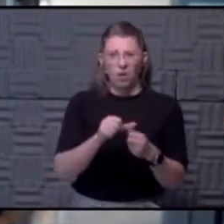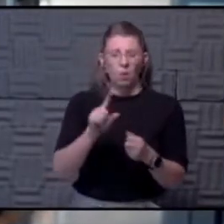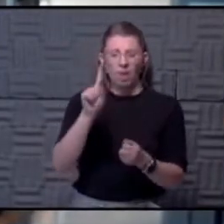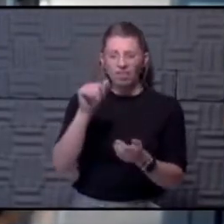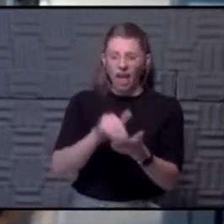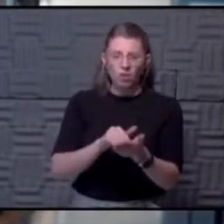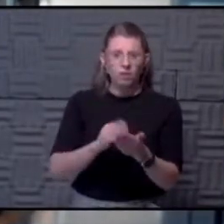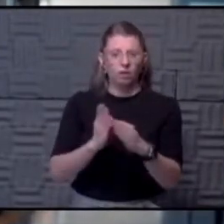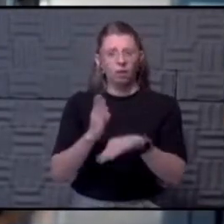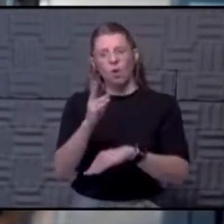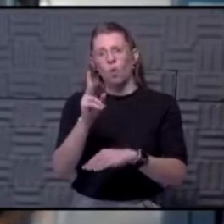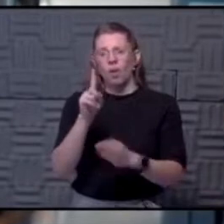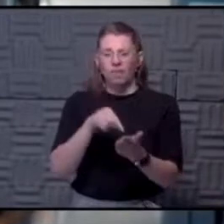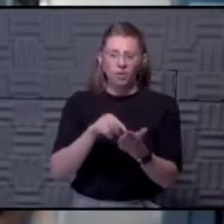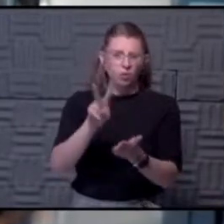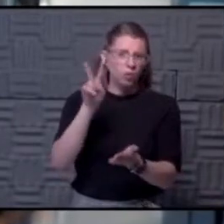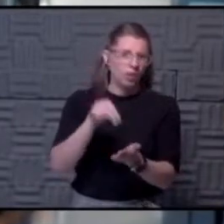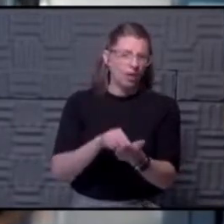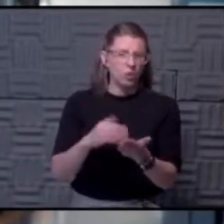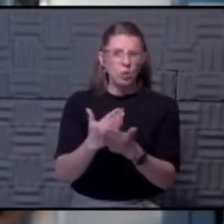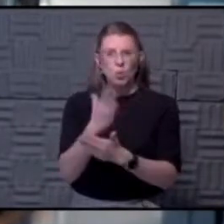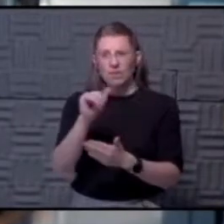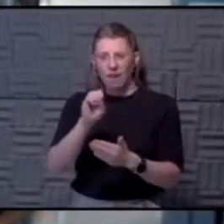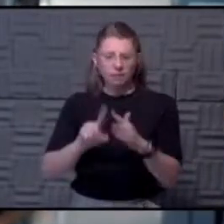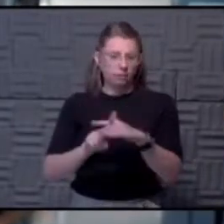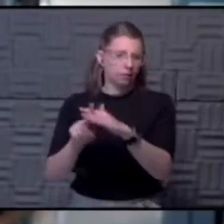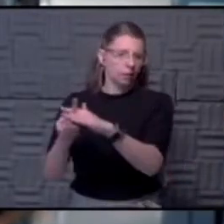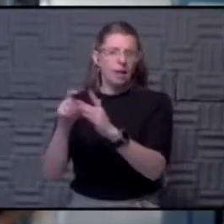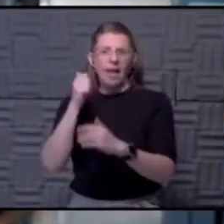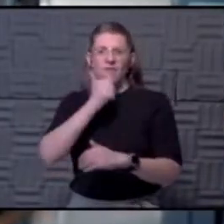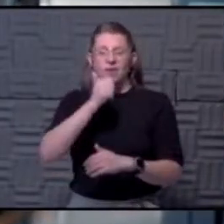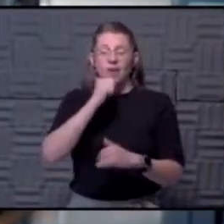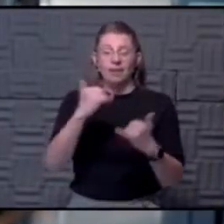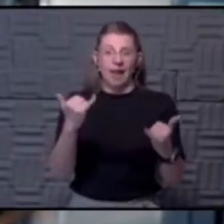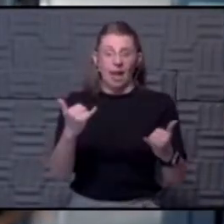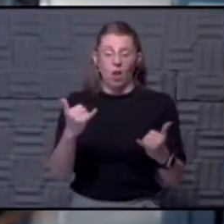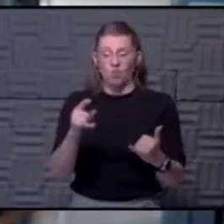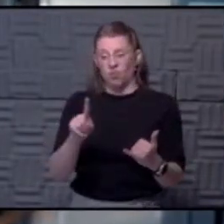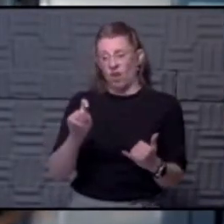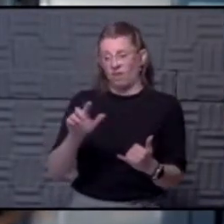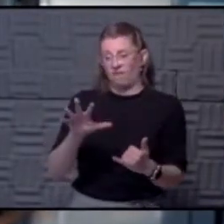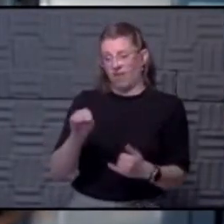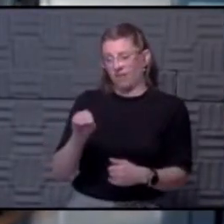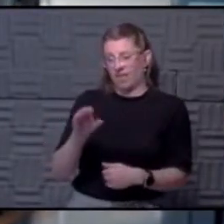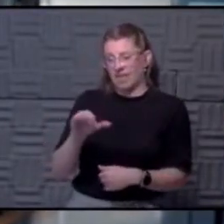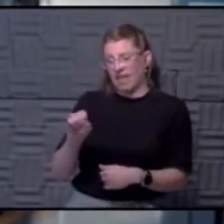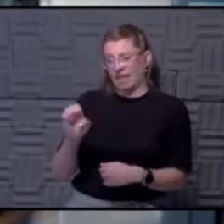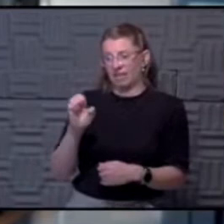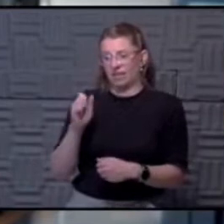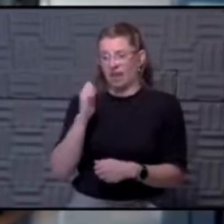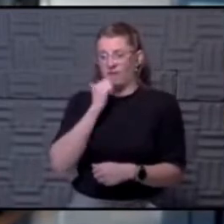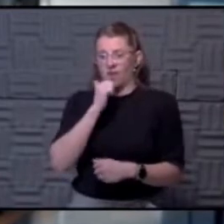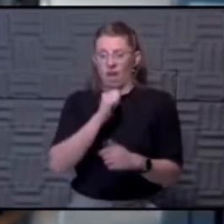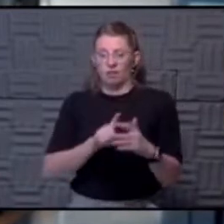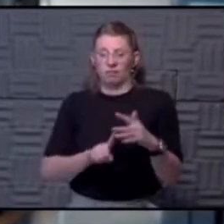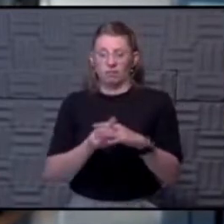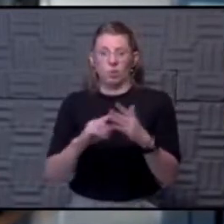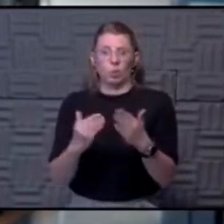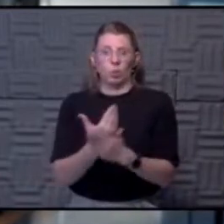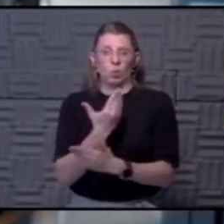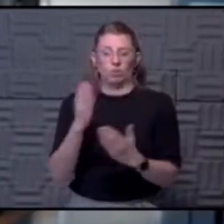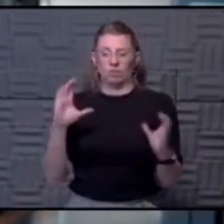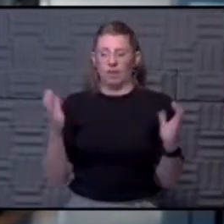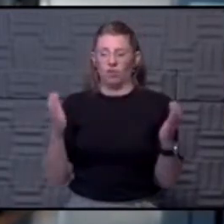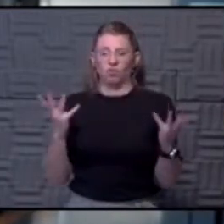day, 1,000 to 2,000 new cases a day. Now we're seeing it at maybe 150 cases a day by comparison.